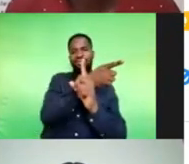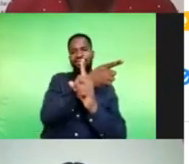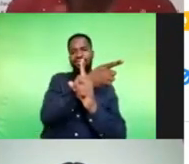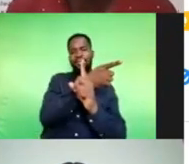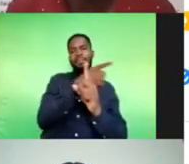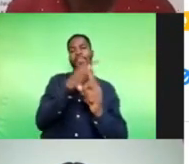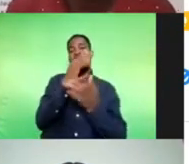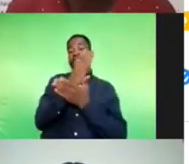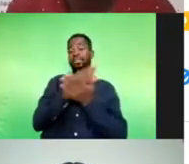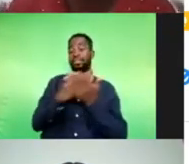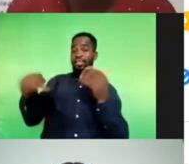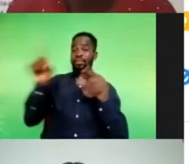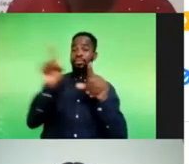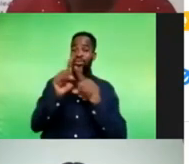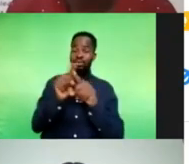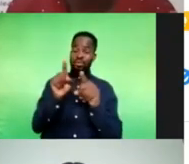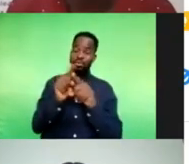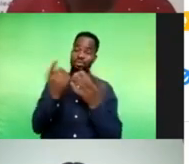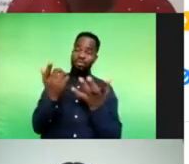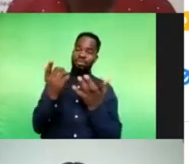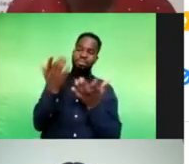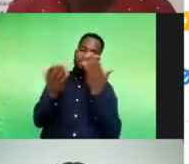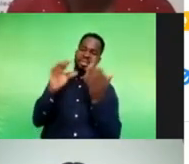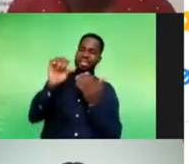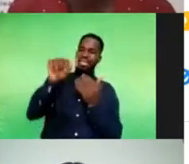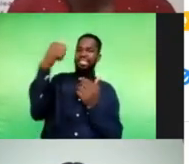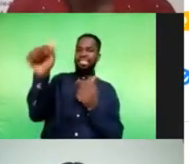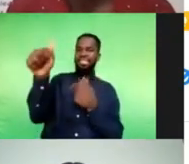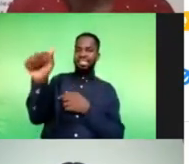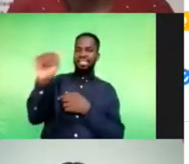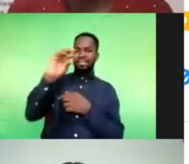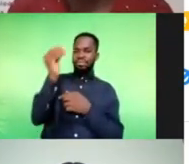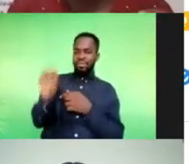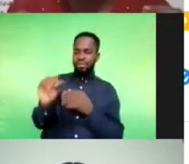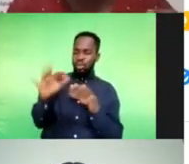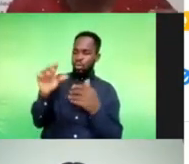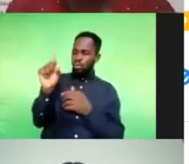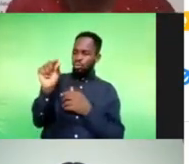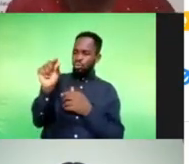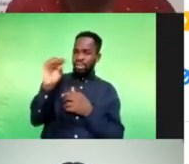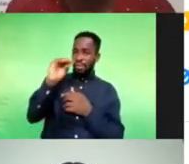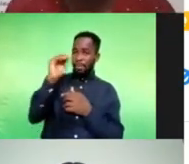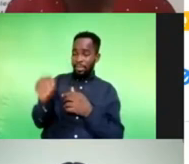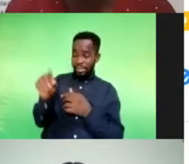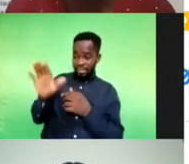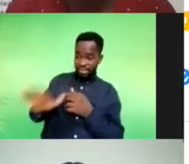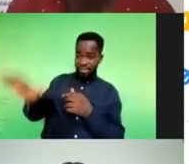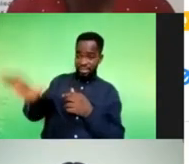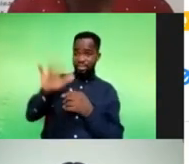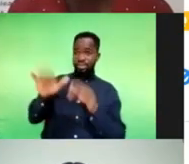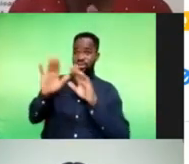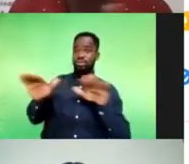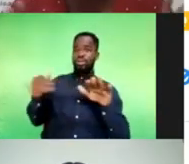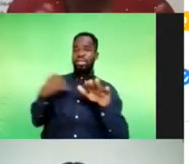we say it's only 10%, approximately 10% of children have savant skills